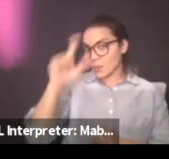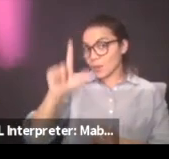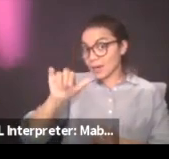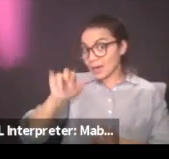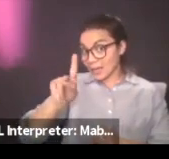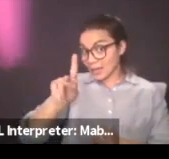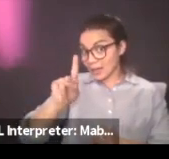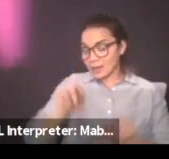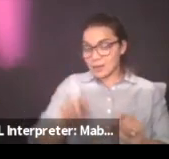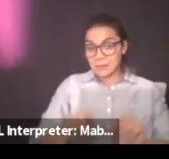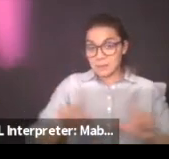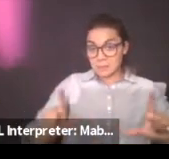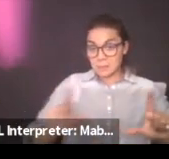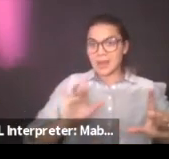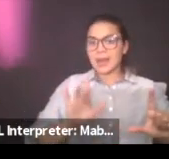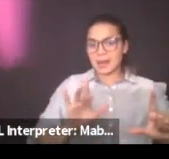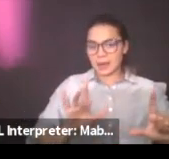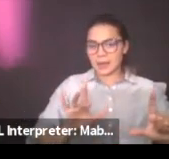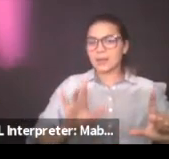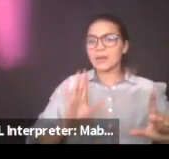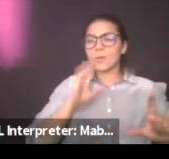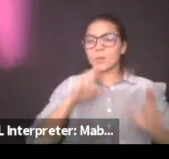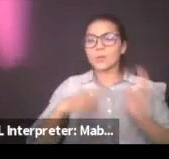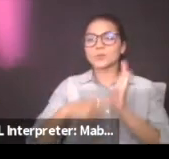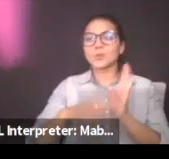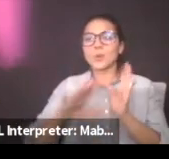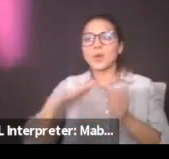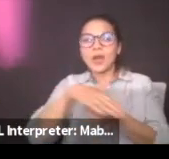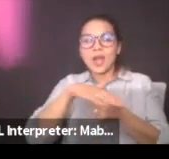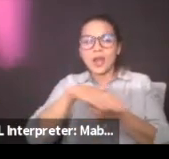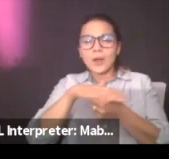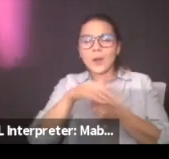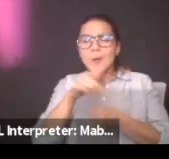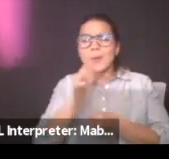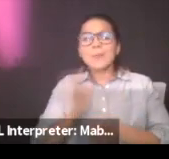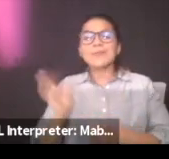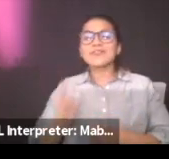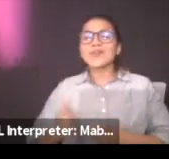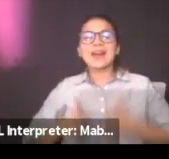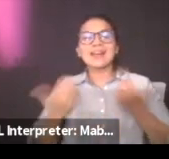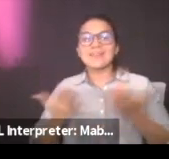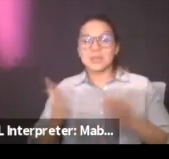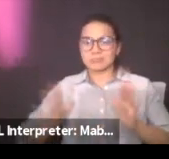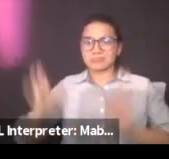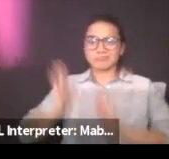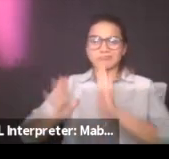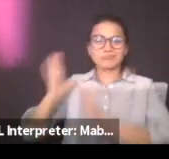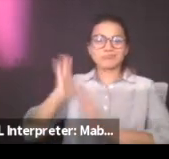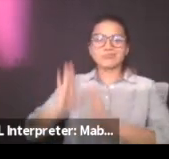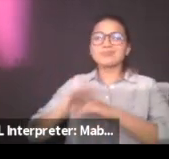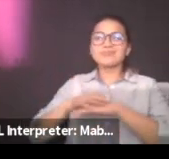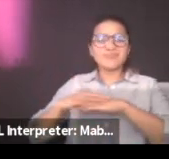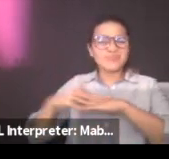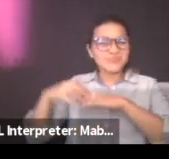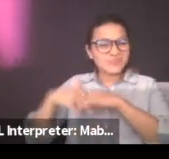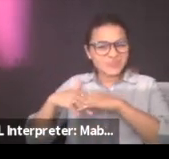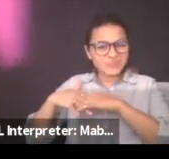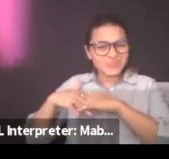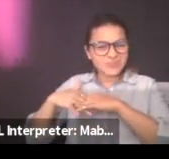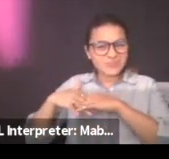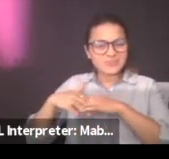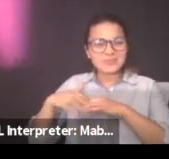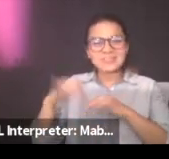Many of us have put in the chat, you know, sort of where it is that they are and in the world,